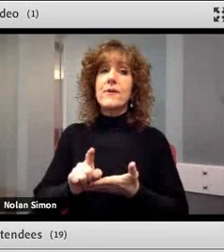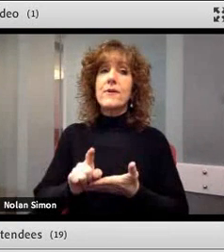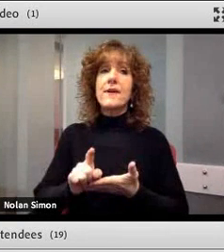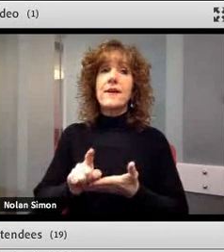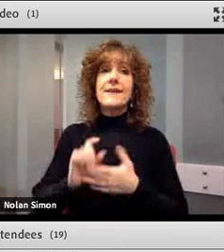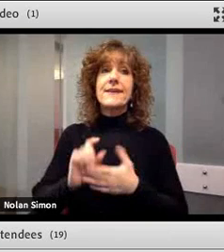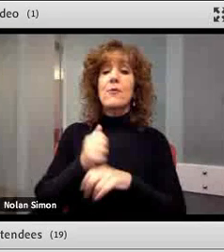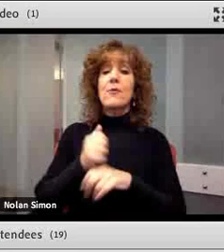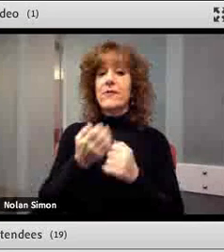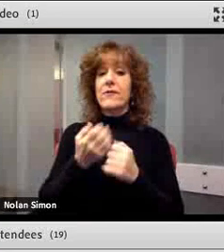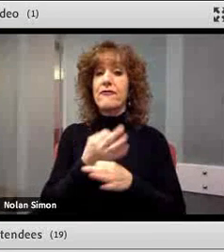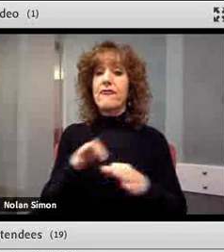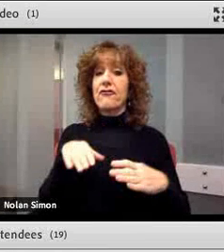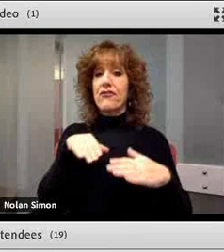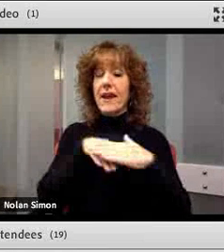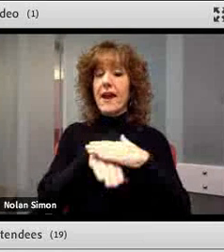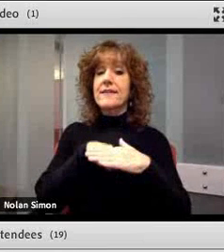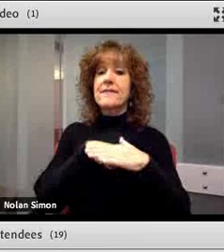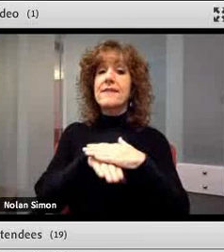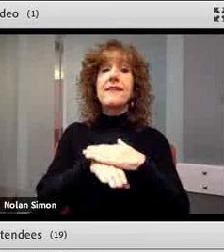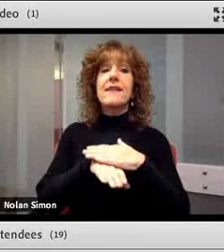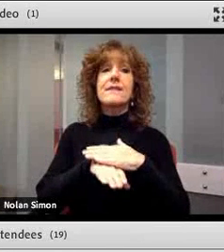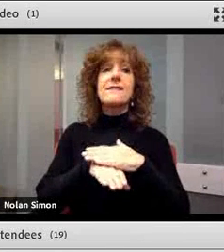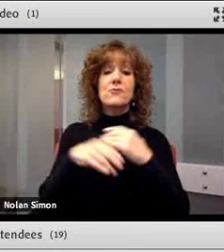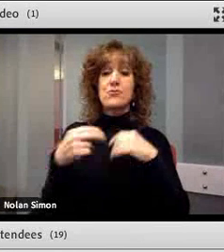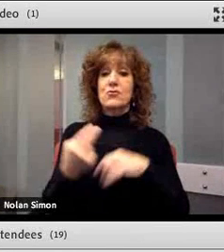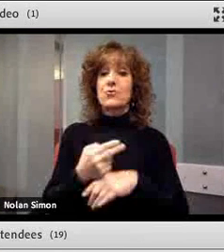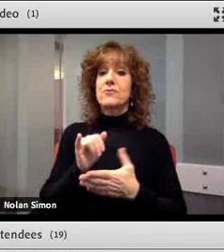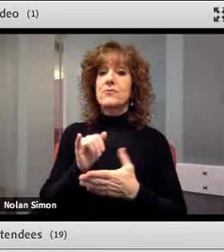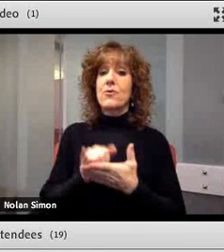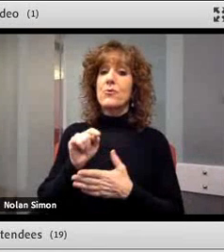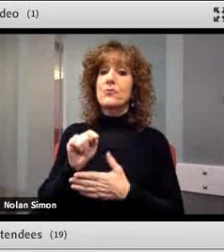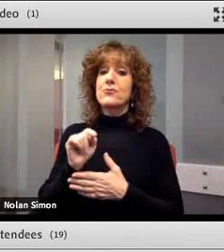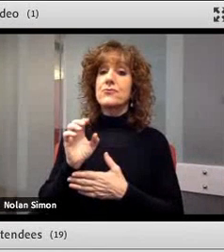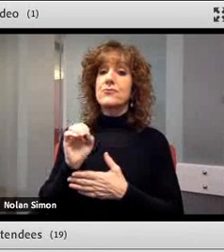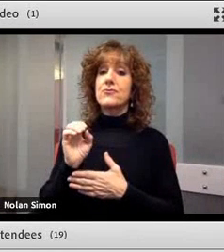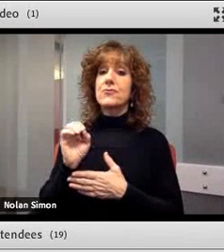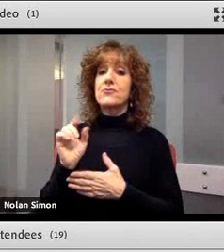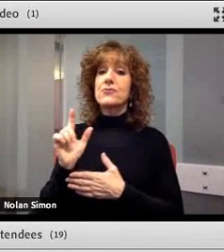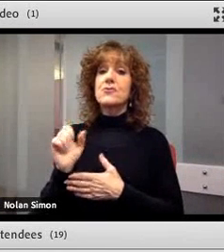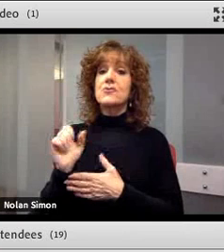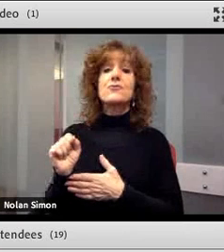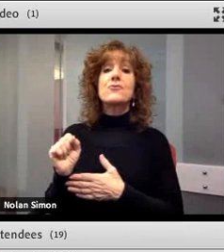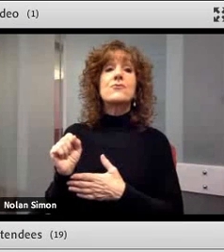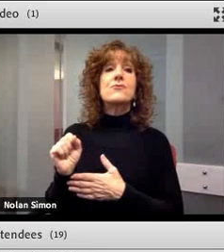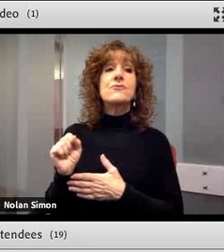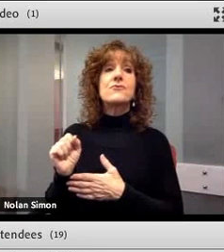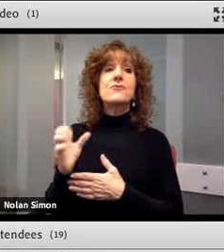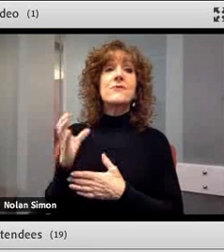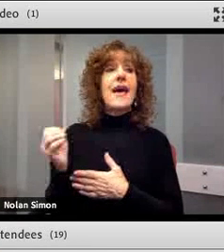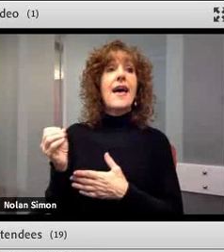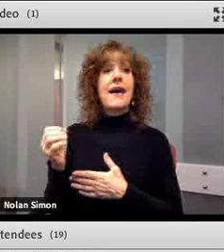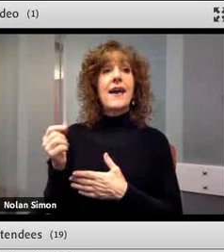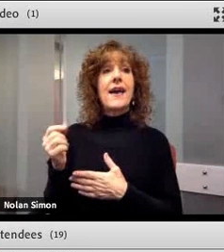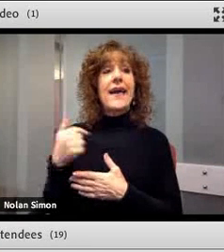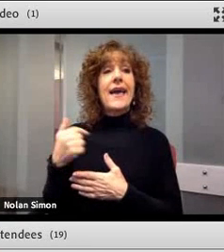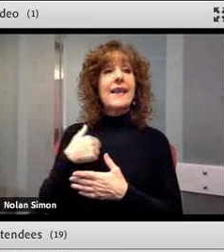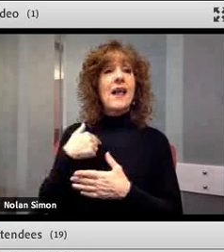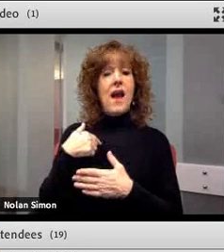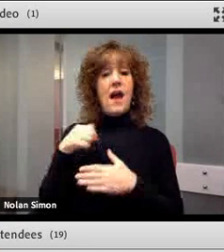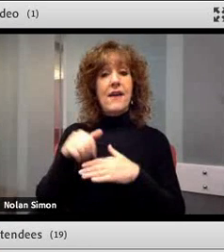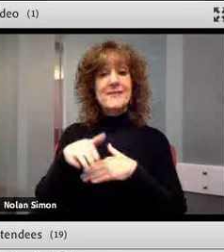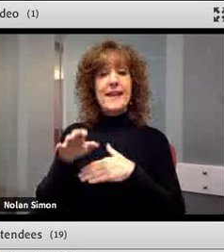complimentary access to use these tools, and I've sent an email, and